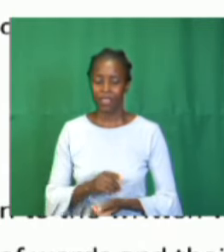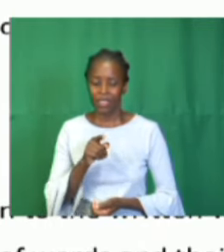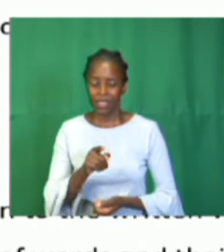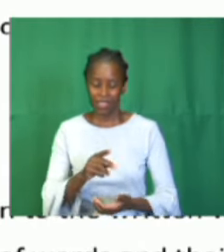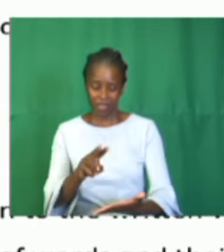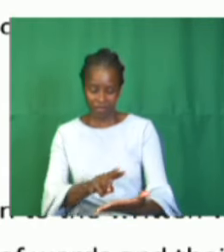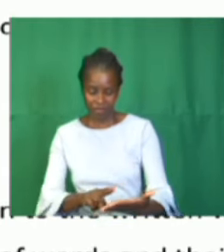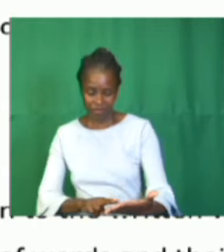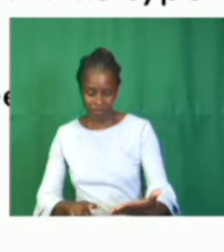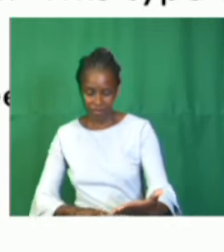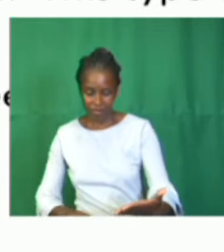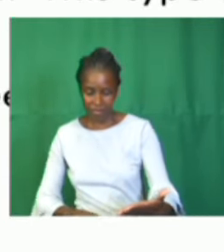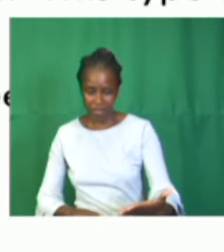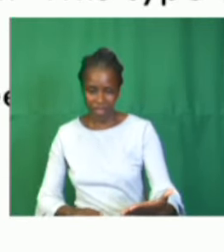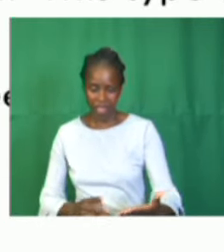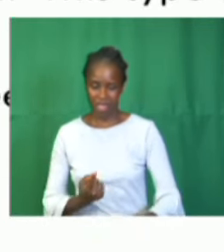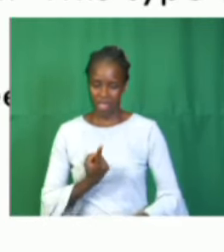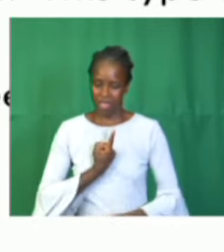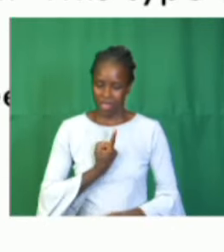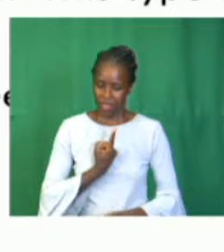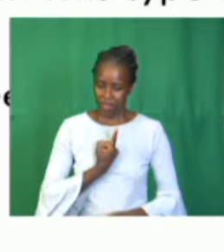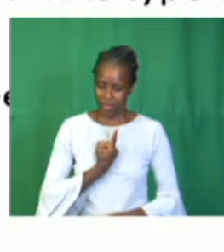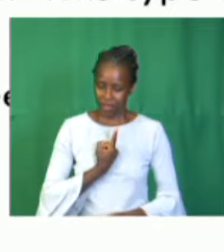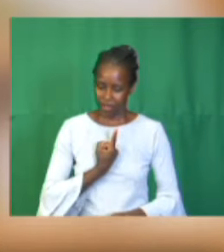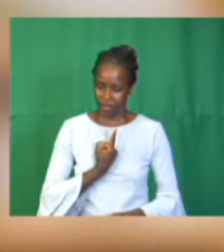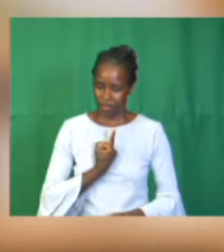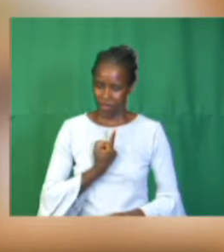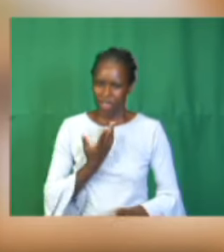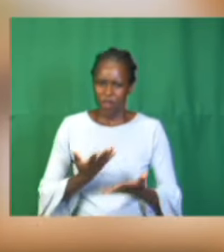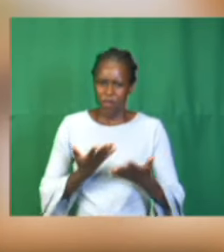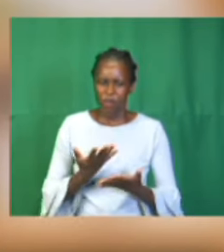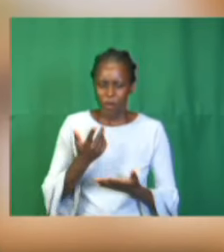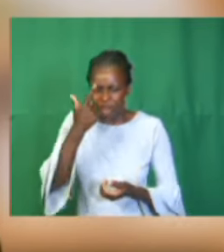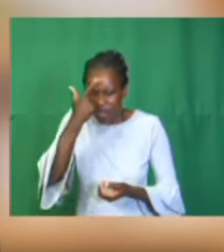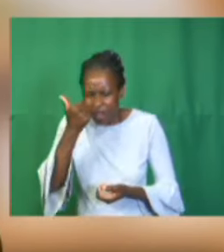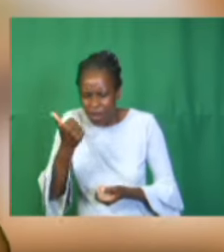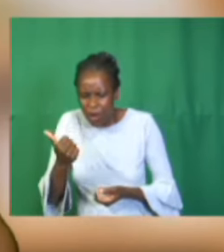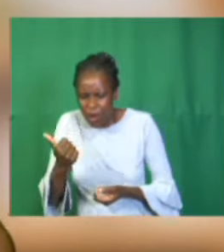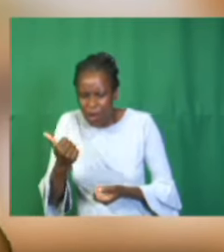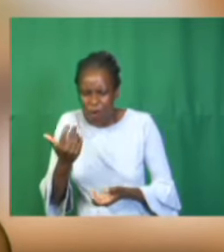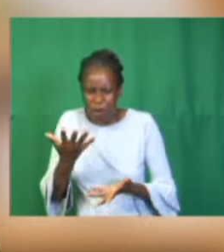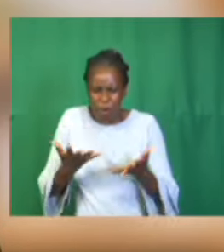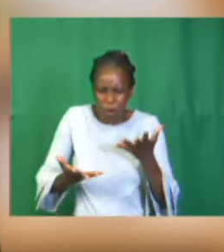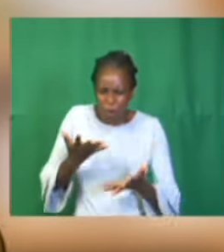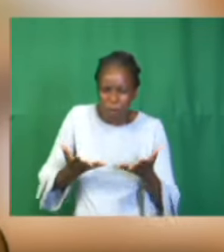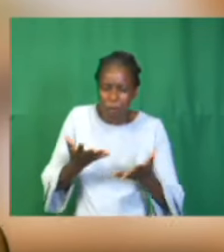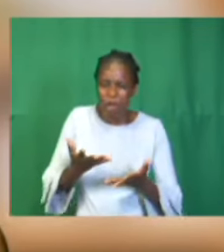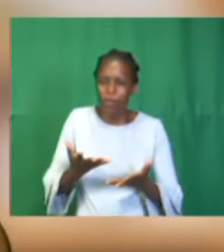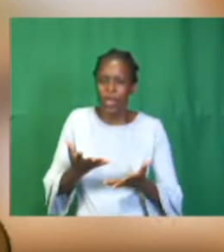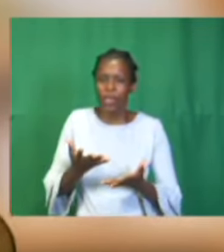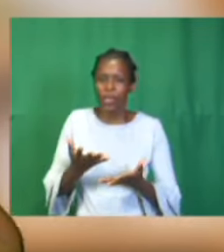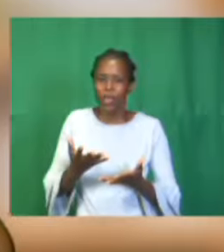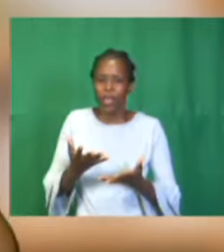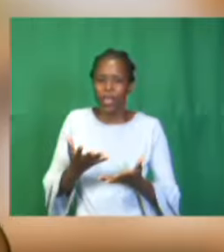as the learner to find yourself being exposed or trying to confirm certain